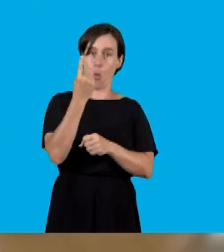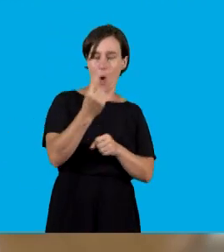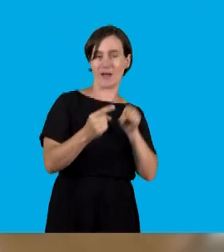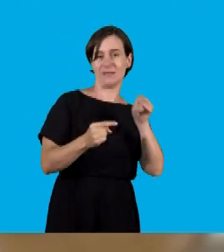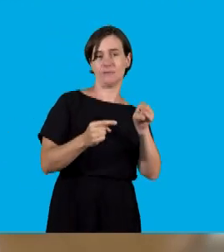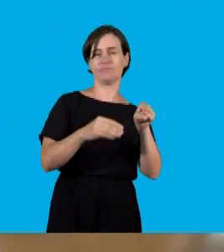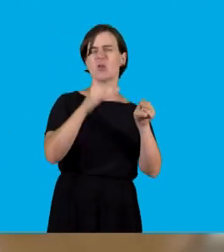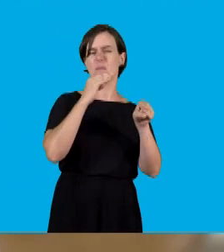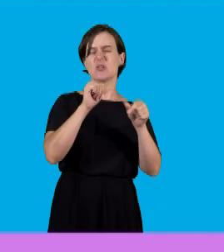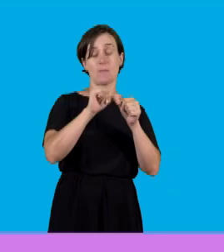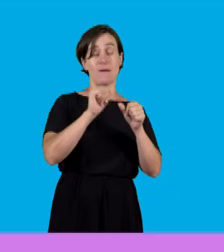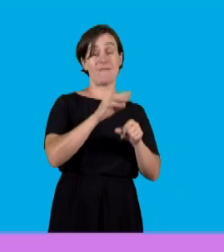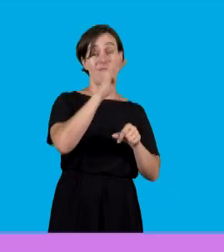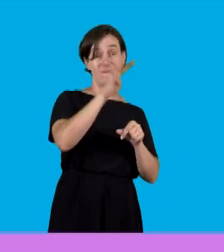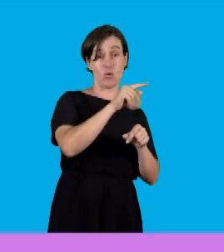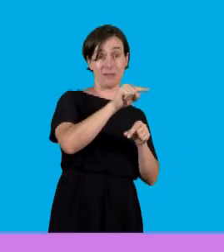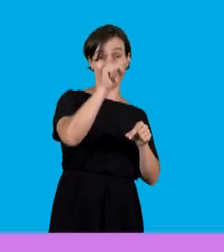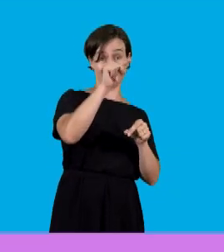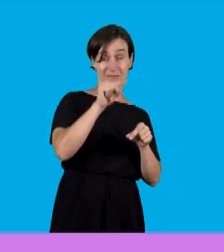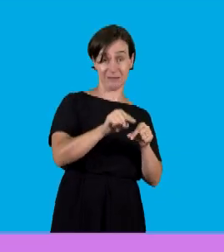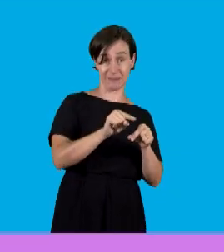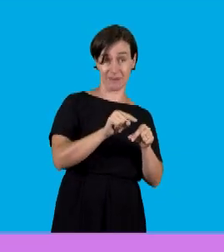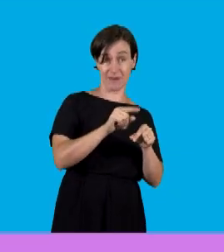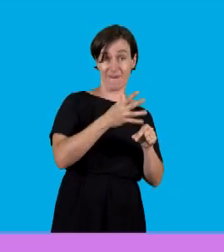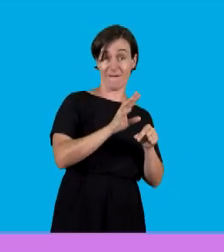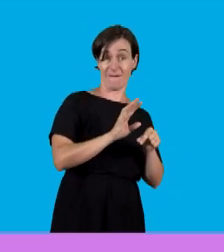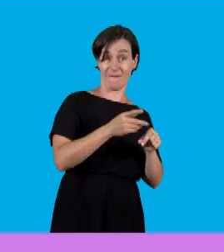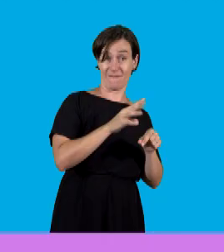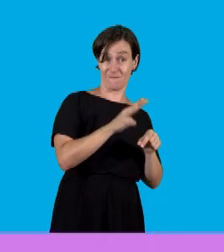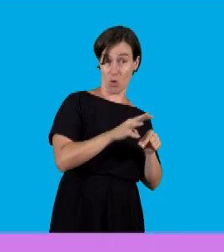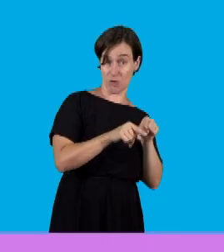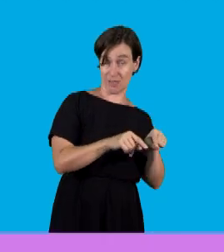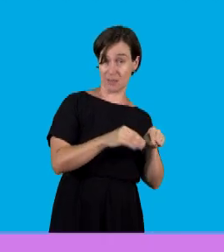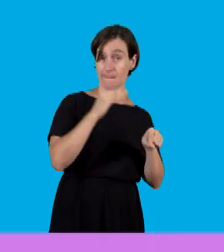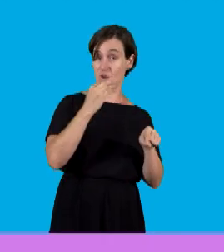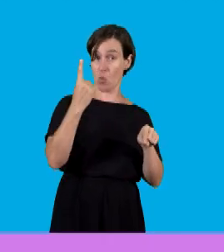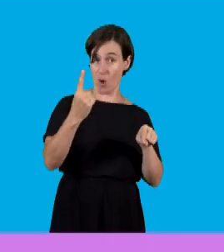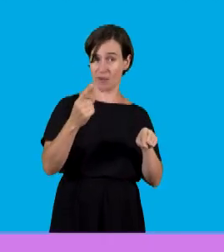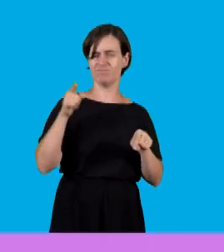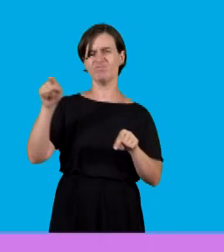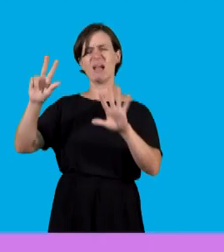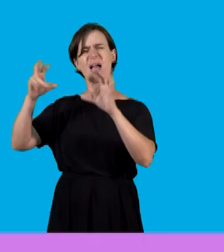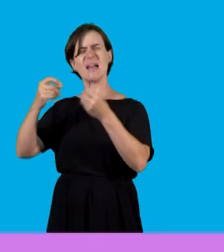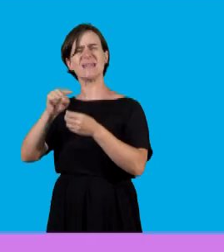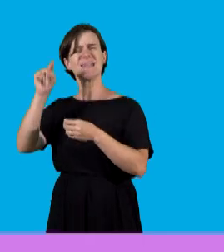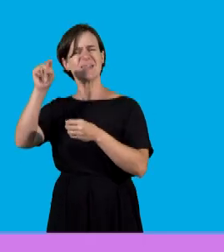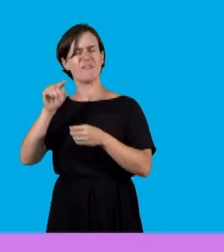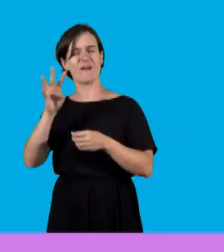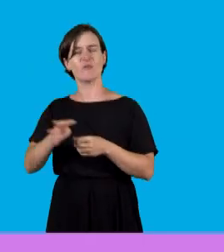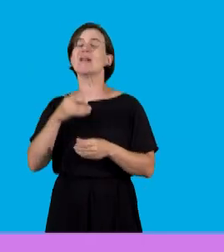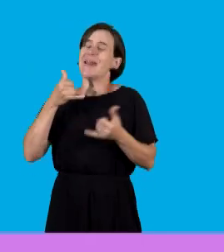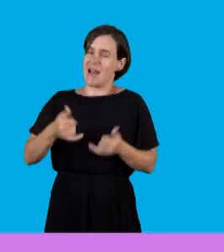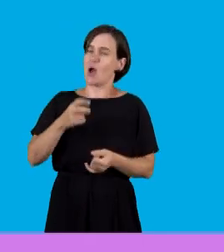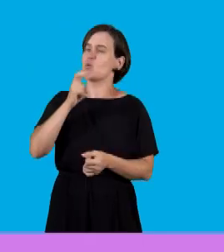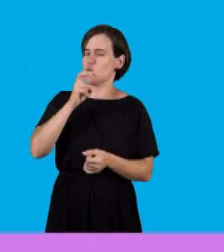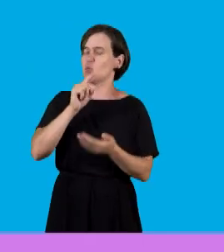side. So we divide by 14 both sides. Then what is 14 divided by 14? It's a 1. Then what is 80 divided? Then now you